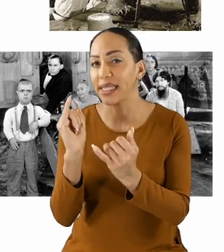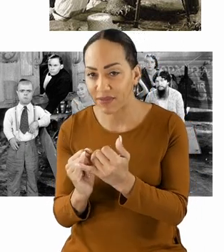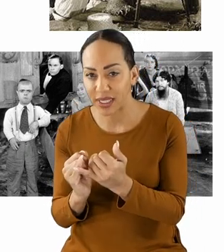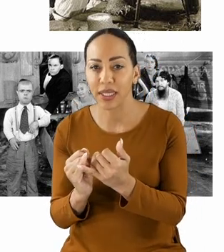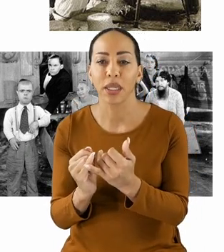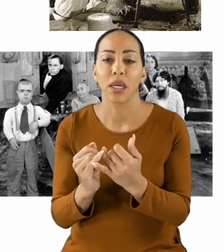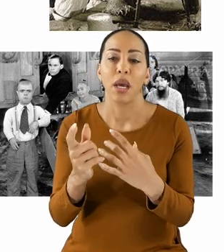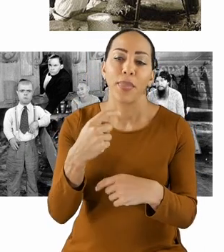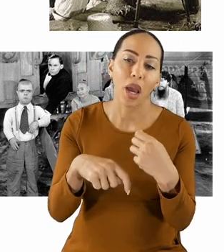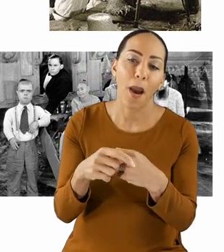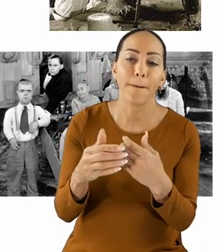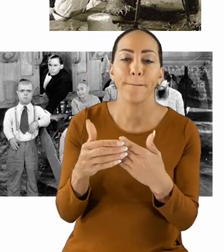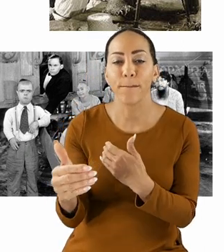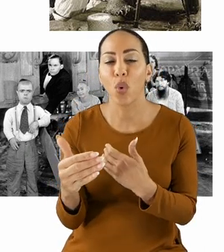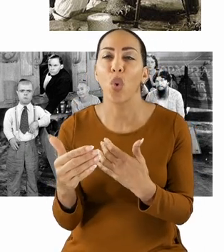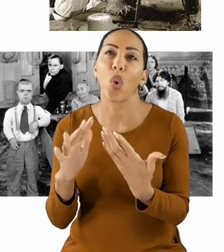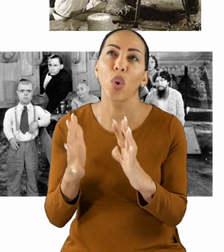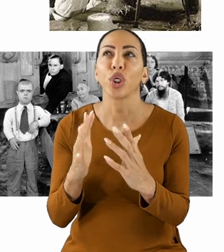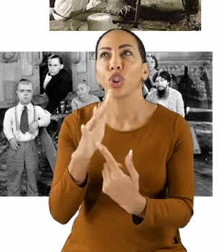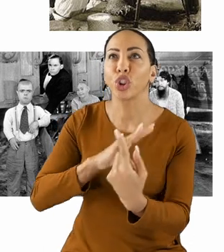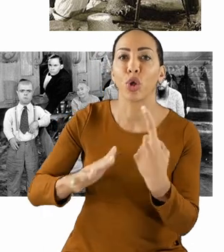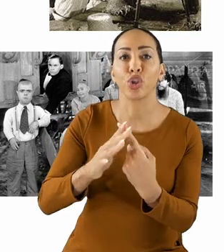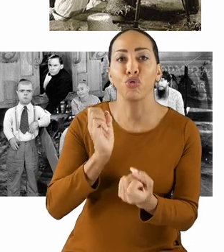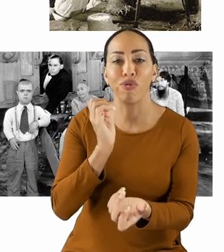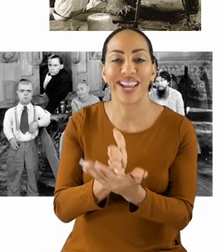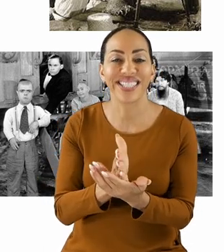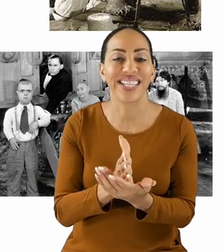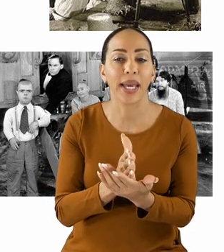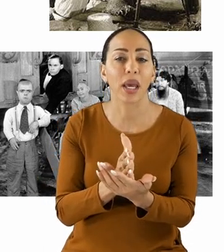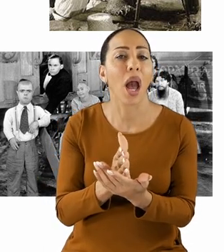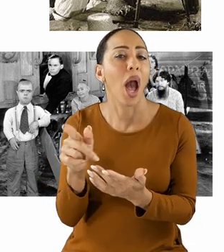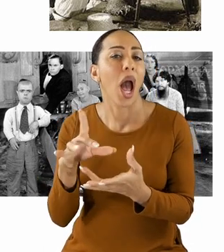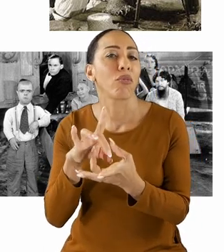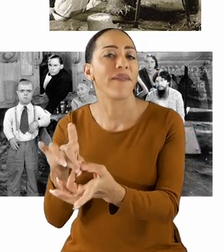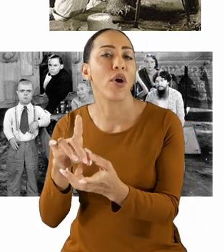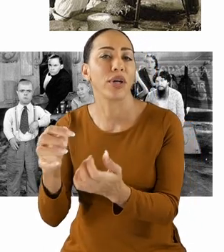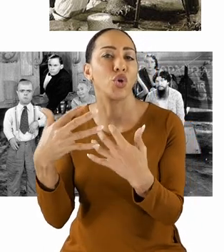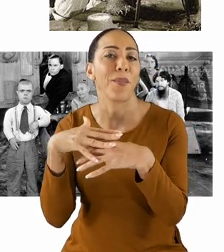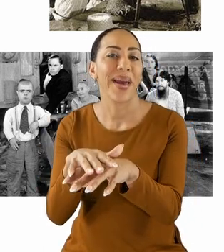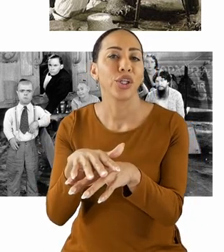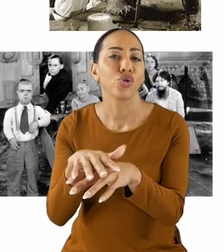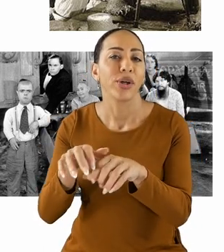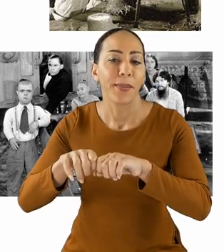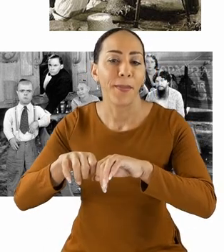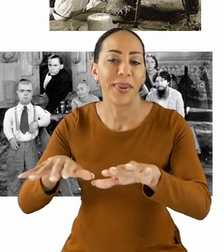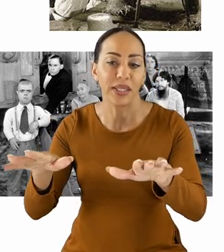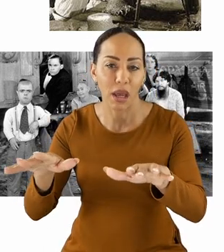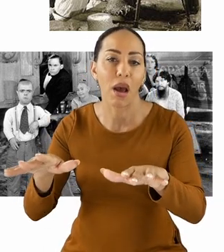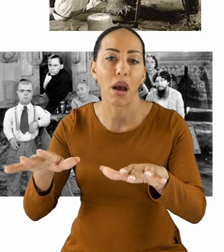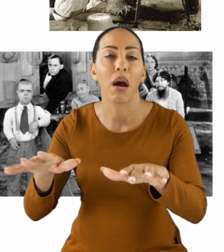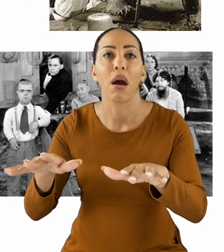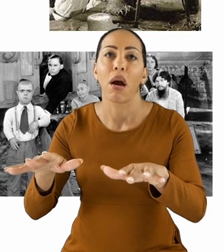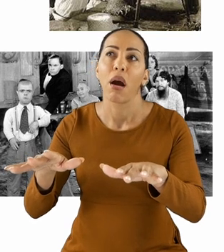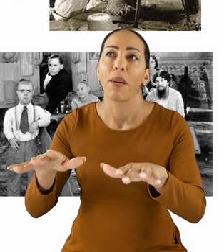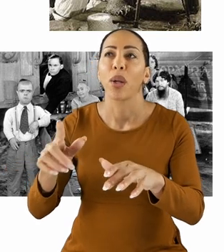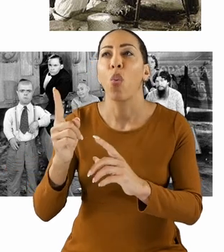After the late 60s, 70s, we've come back into a more socially realist thing, but it's up and down and I'm talking about mainstream